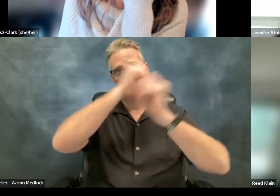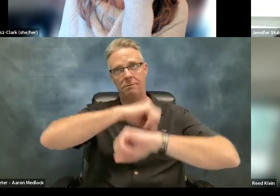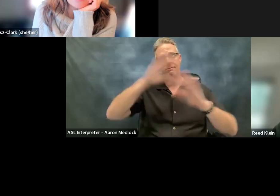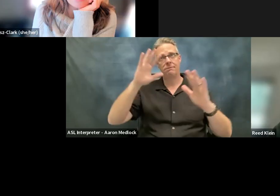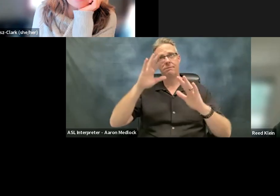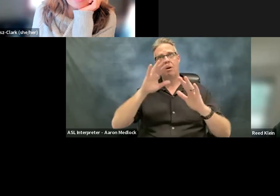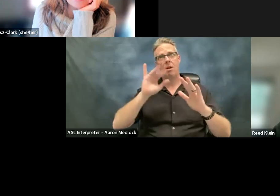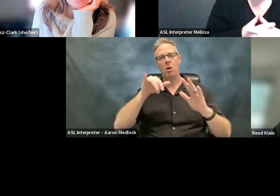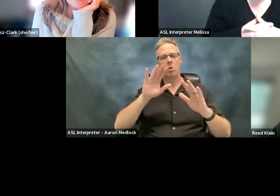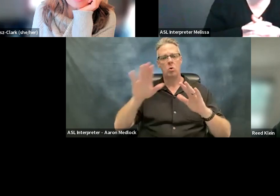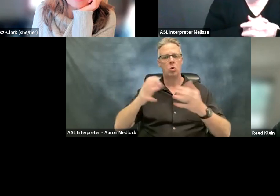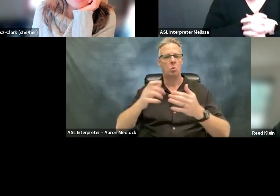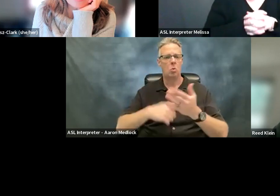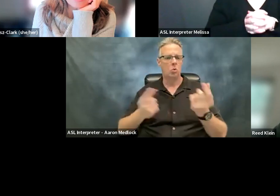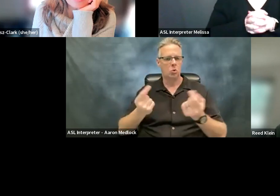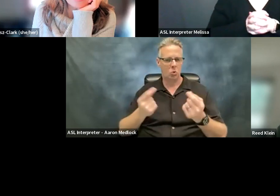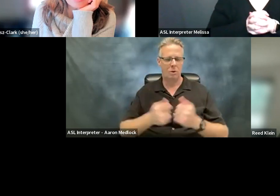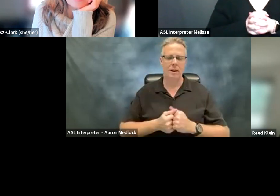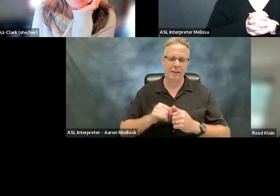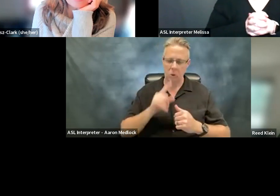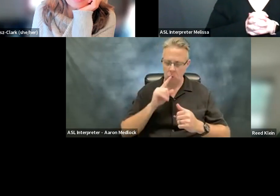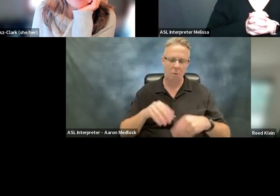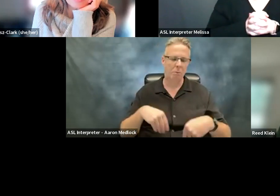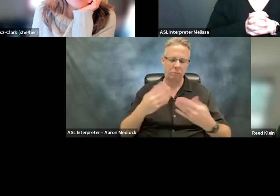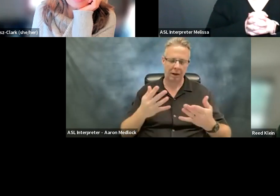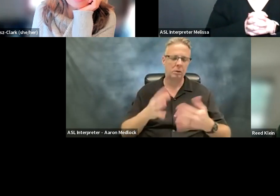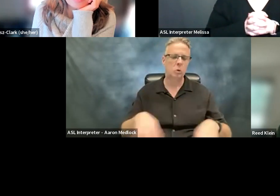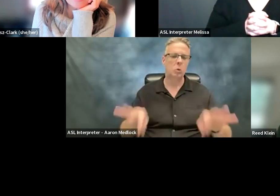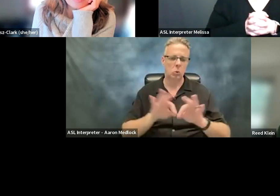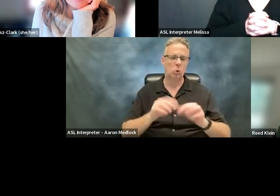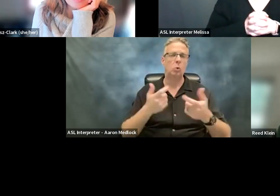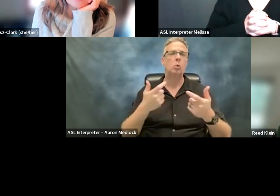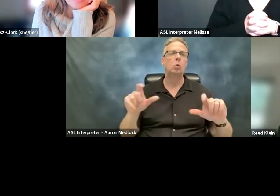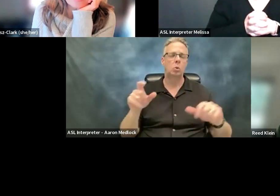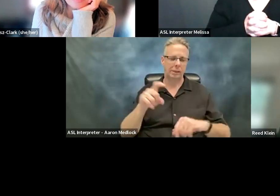service. That's obviously providing a very critical need right now.